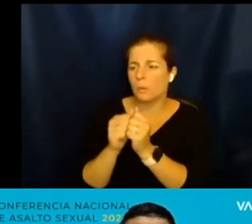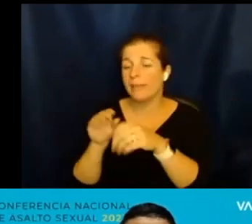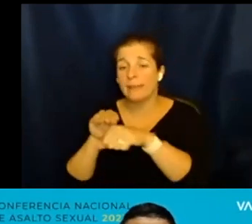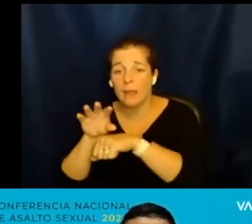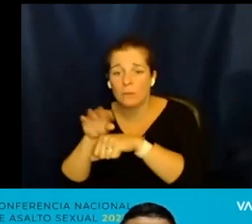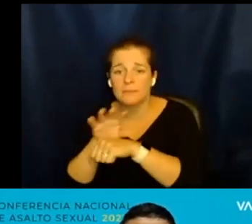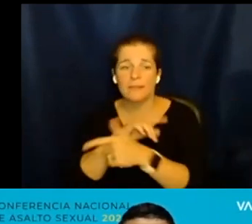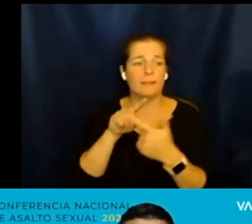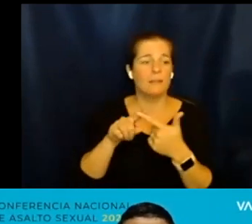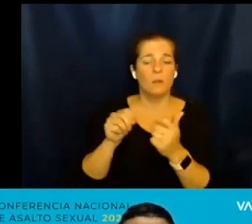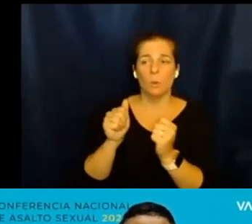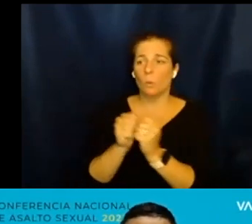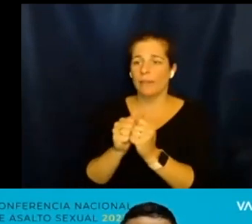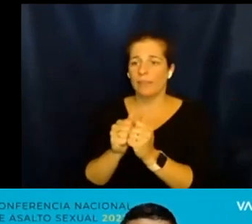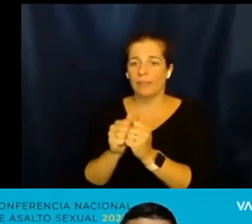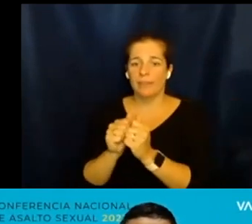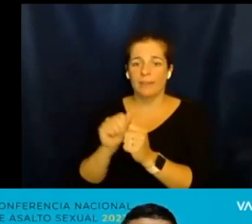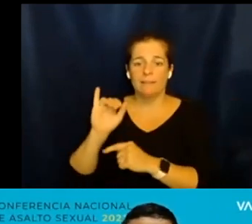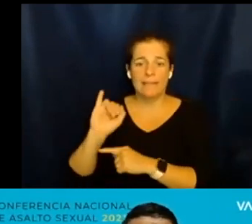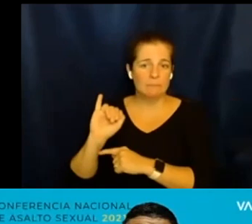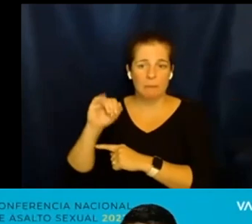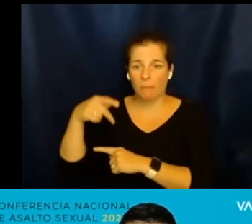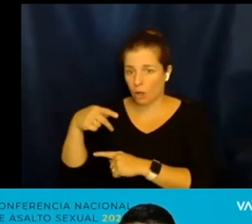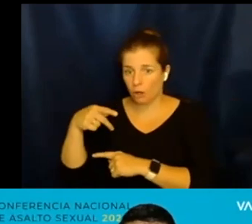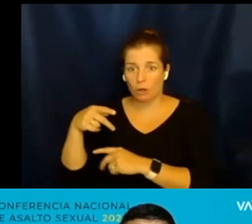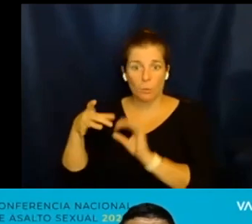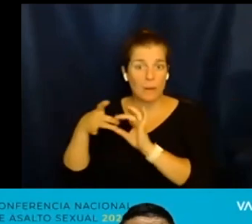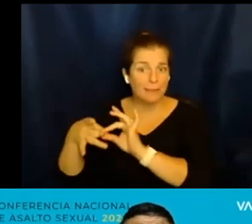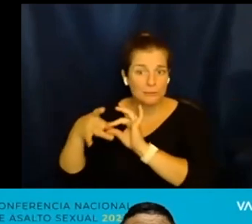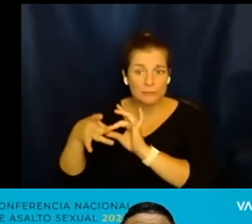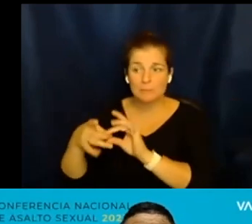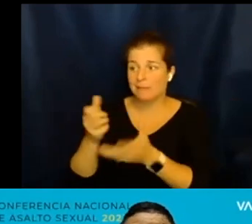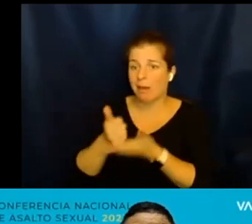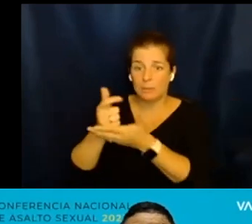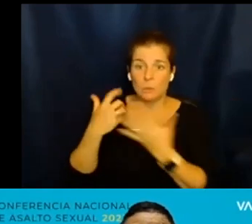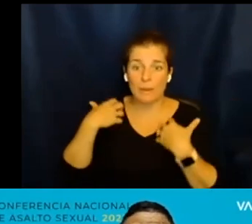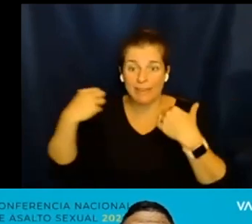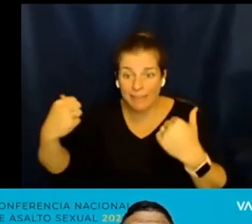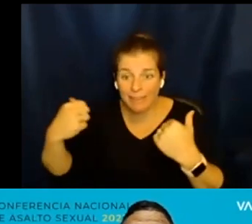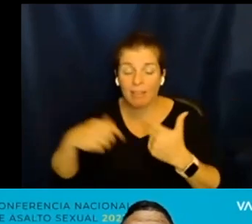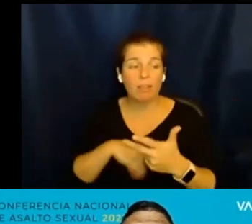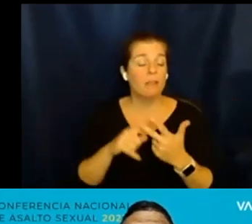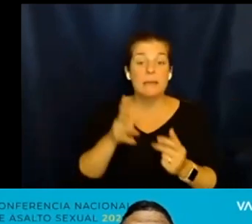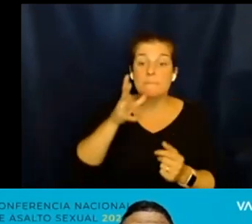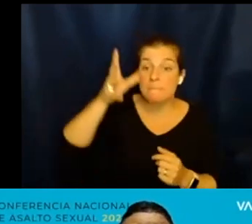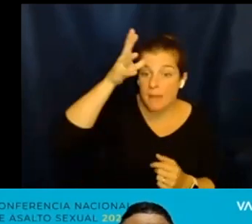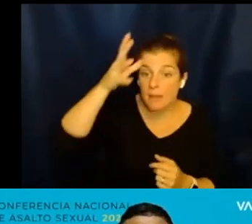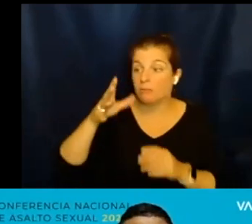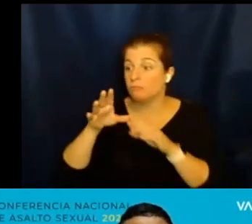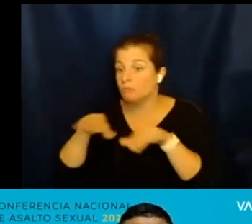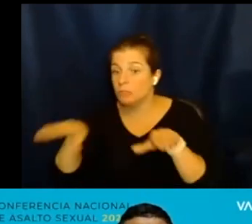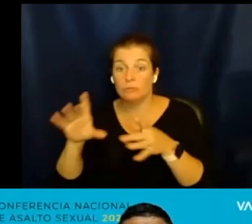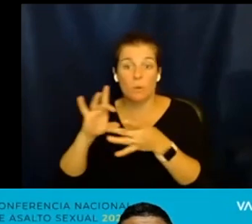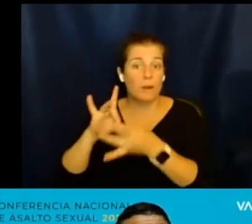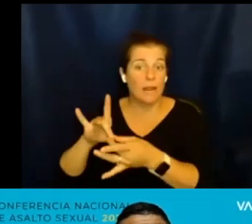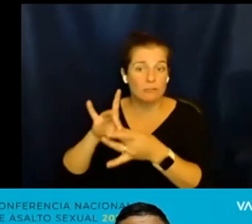intimate relationships, you know, heal those relationships, parents and children's relationship. However,